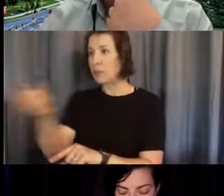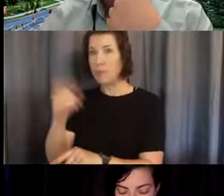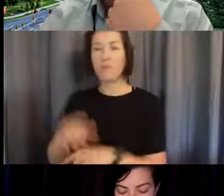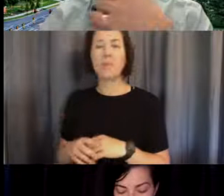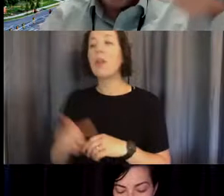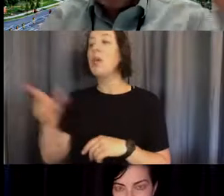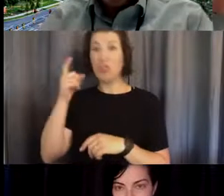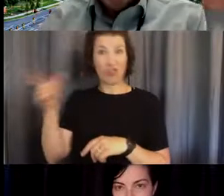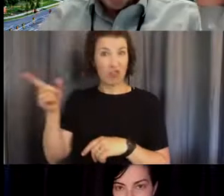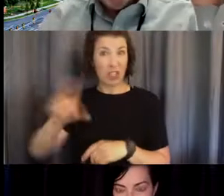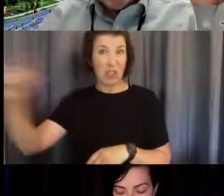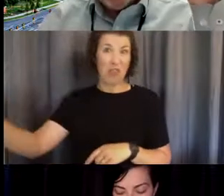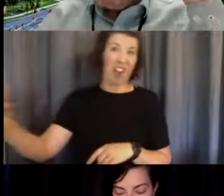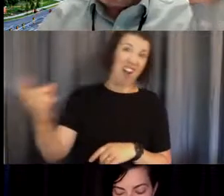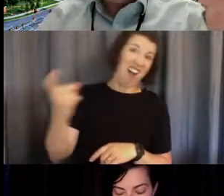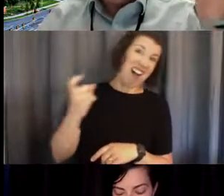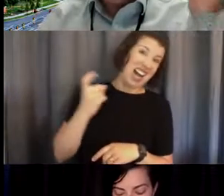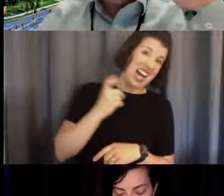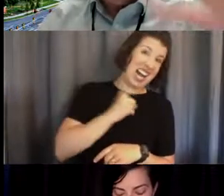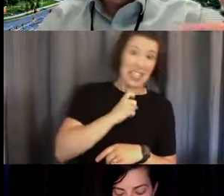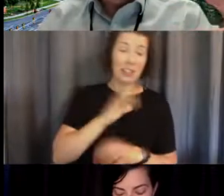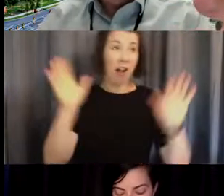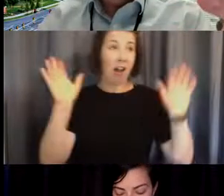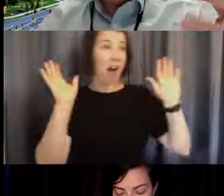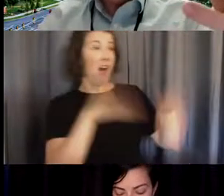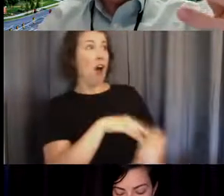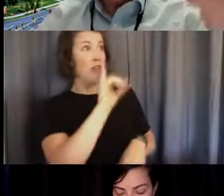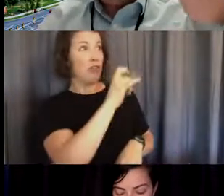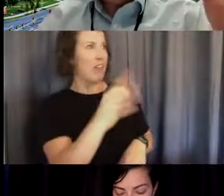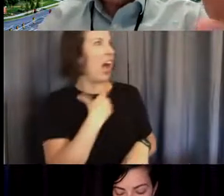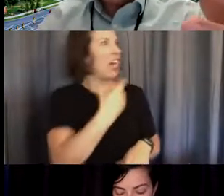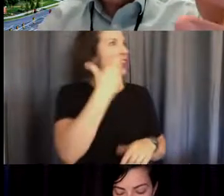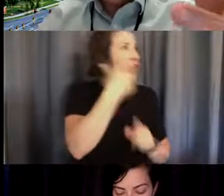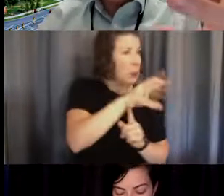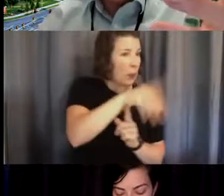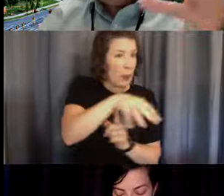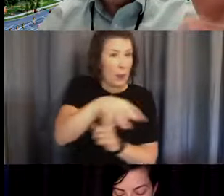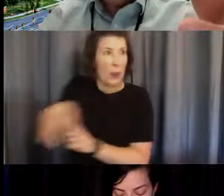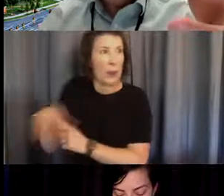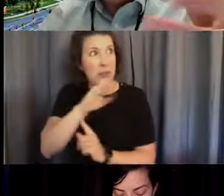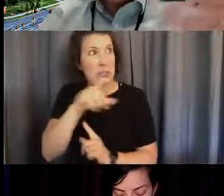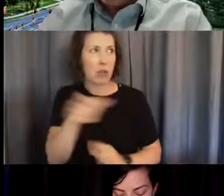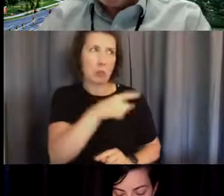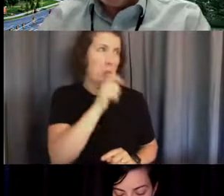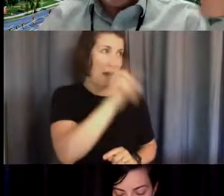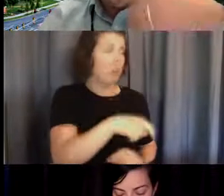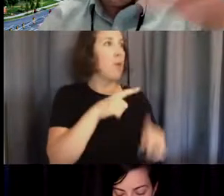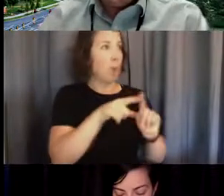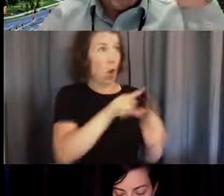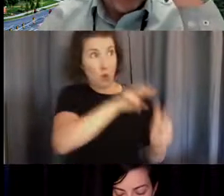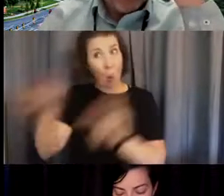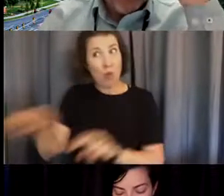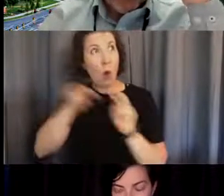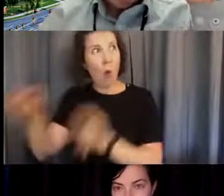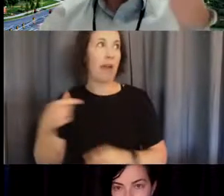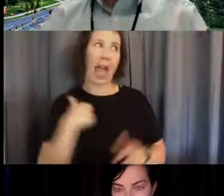over to me and she says, Jeff, I just took, I took a whole bunch of movies of yourselves. So you don't have to take movies of them, but just go look at them and I've got to get going. And I